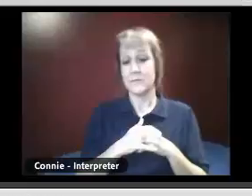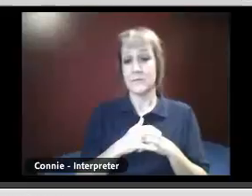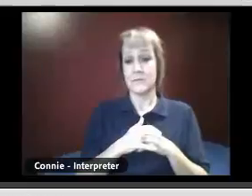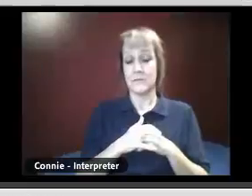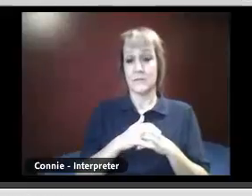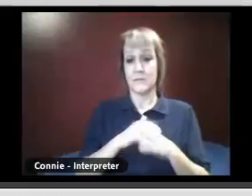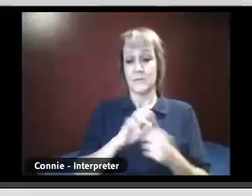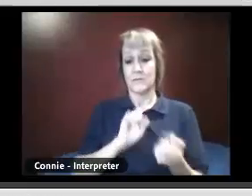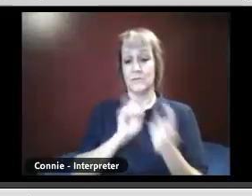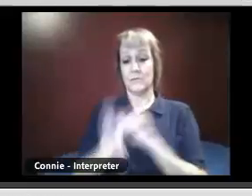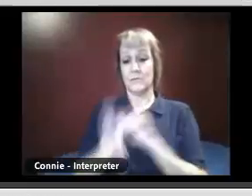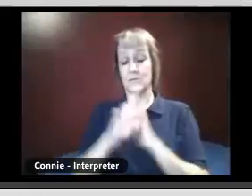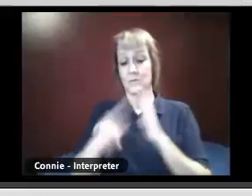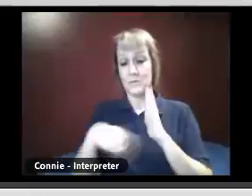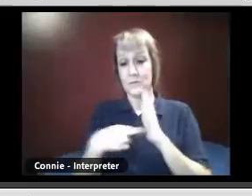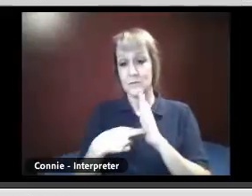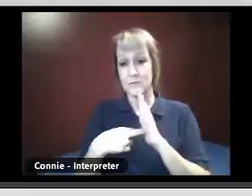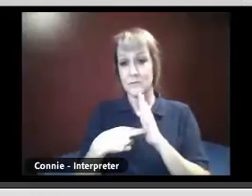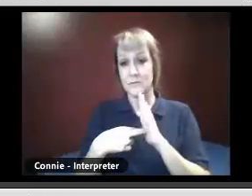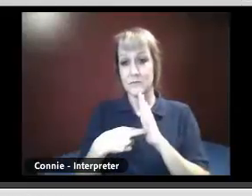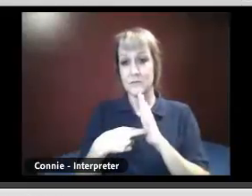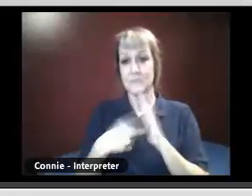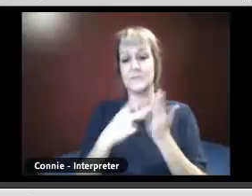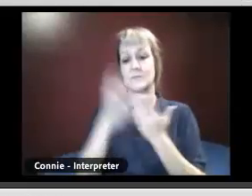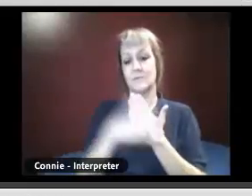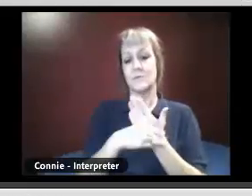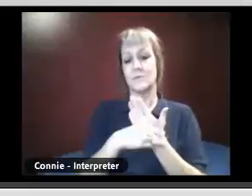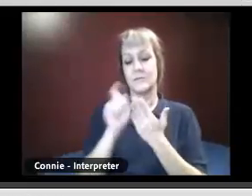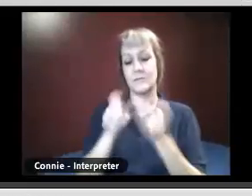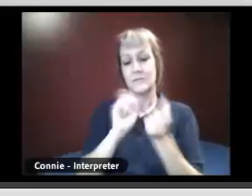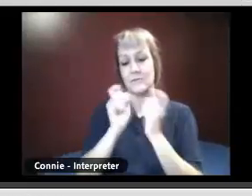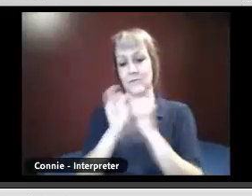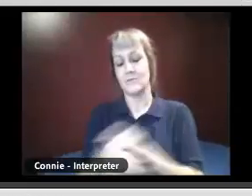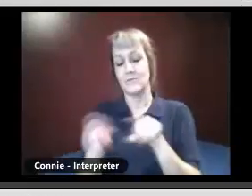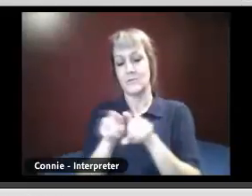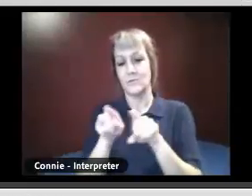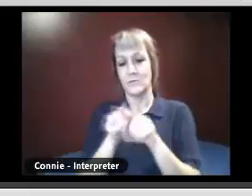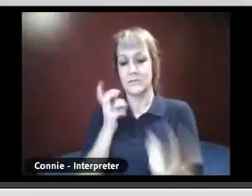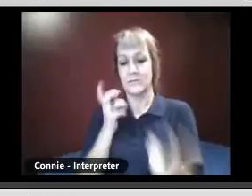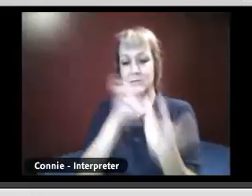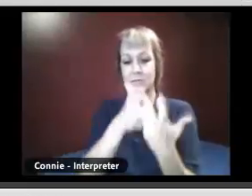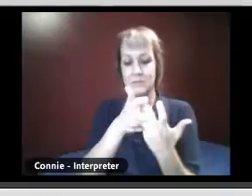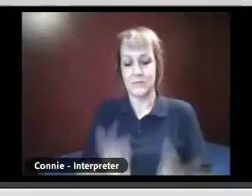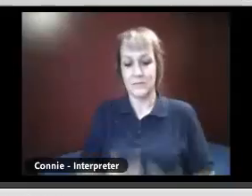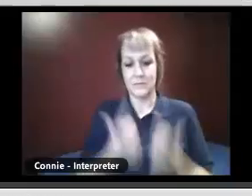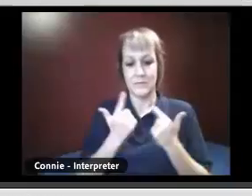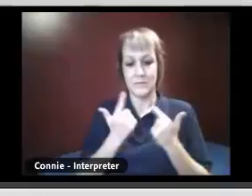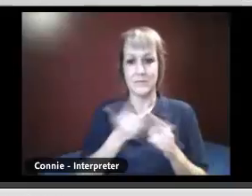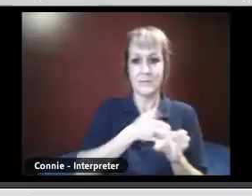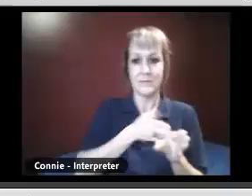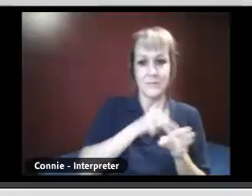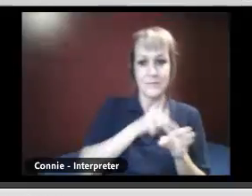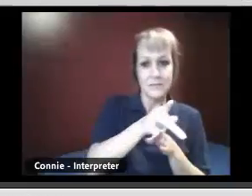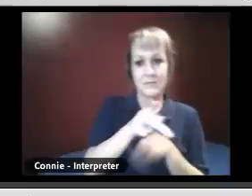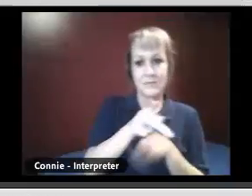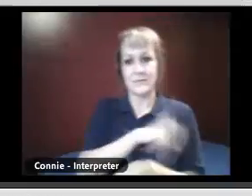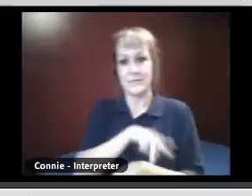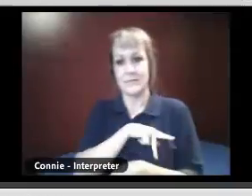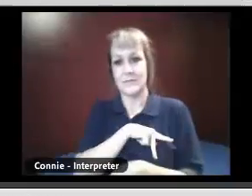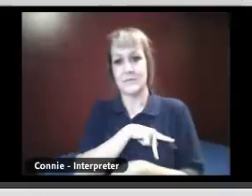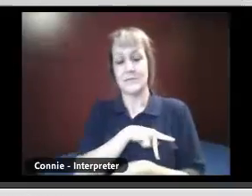shift, we still need to change our programming to the various roles that we have in life, personally and professionally. And our